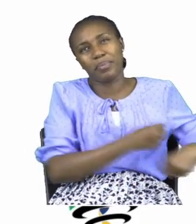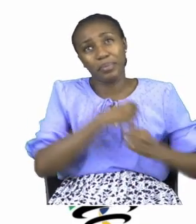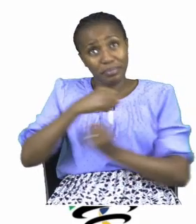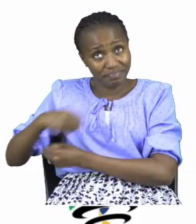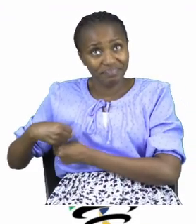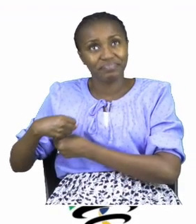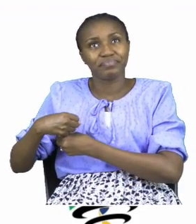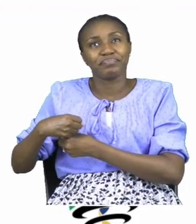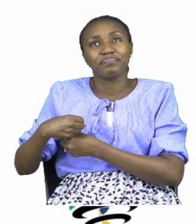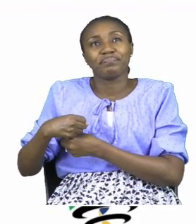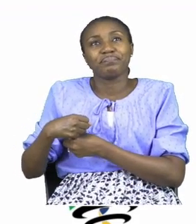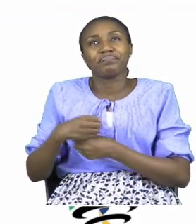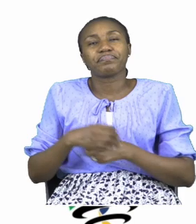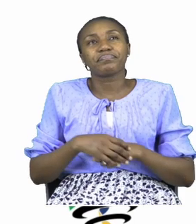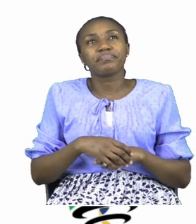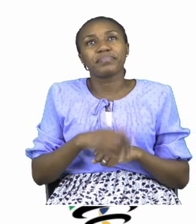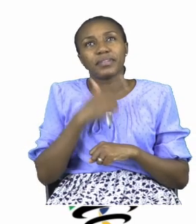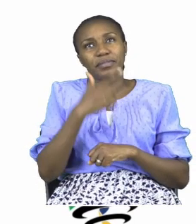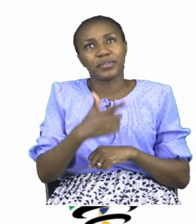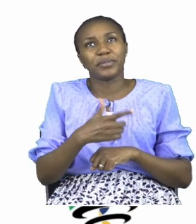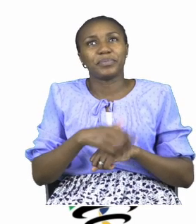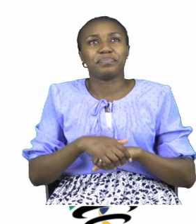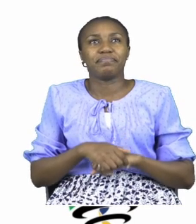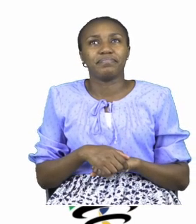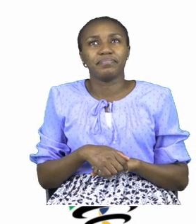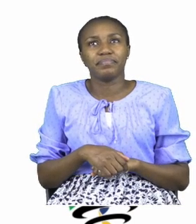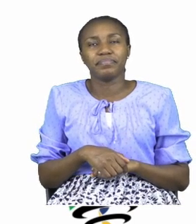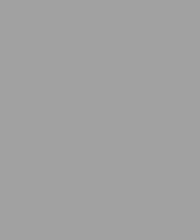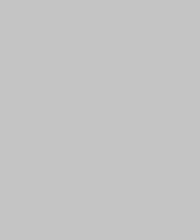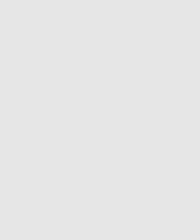Federation. Thank you. Thank you very much.